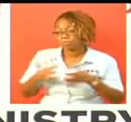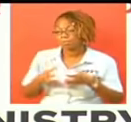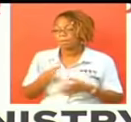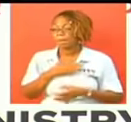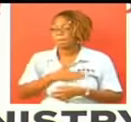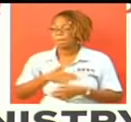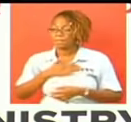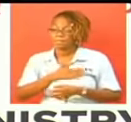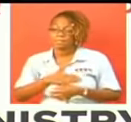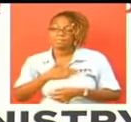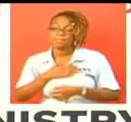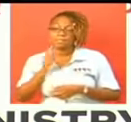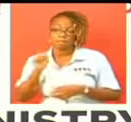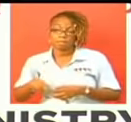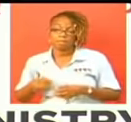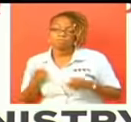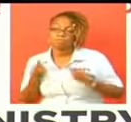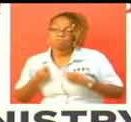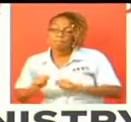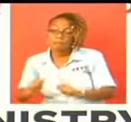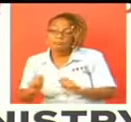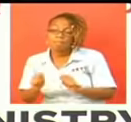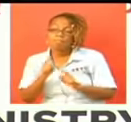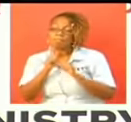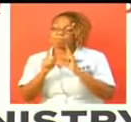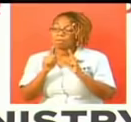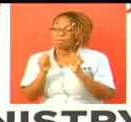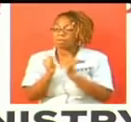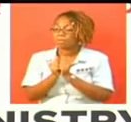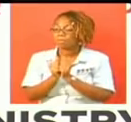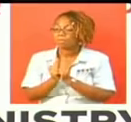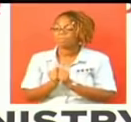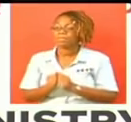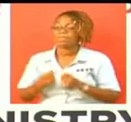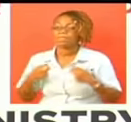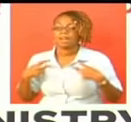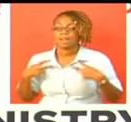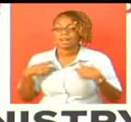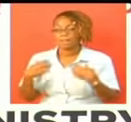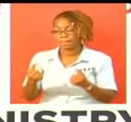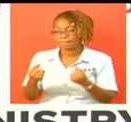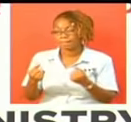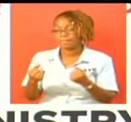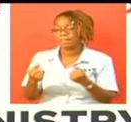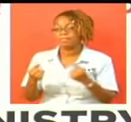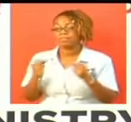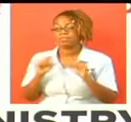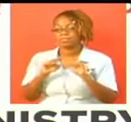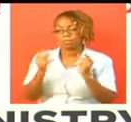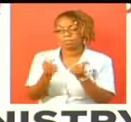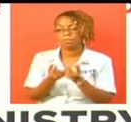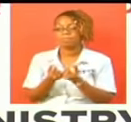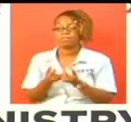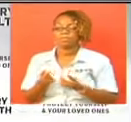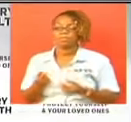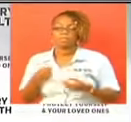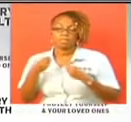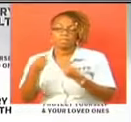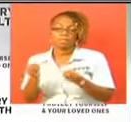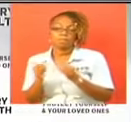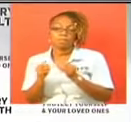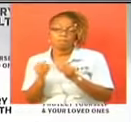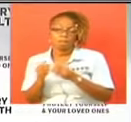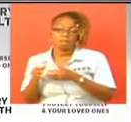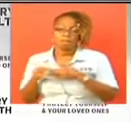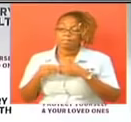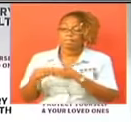various persons in the health system to provide additional guidance as needed with specific situations. Thank you,